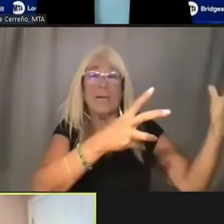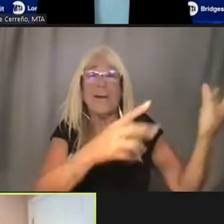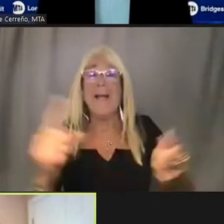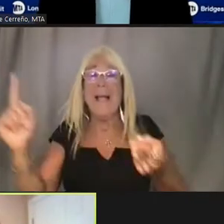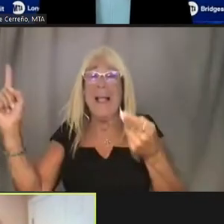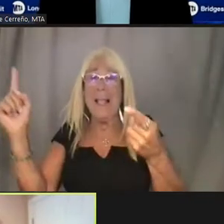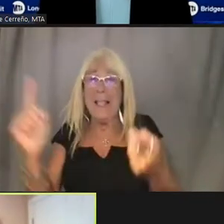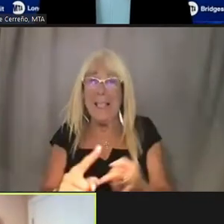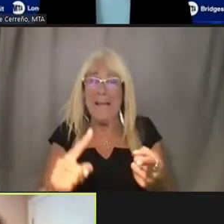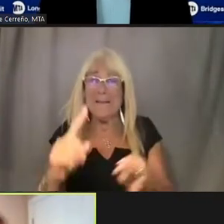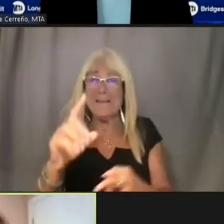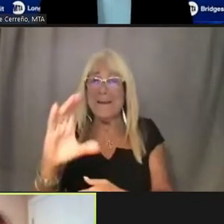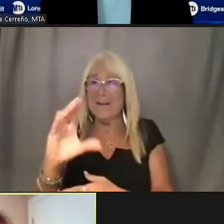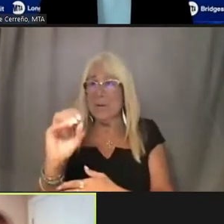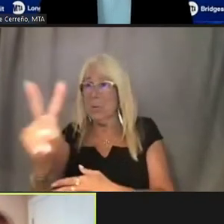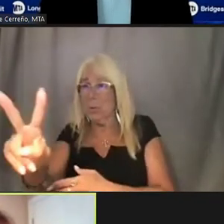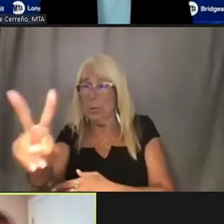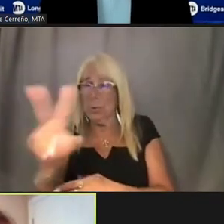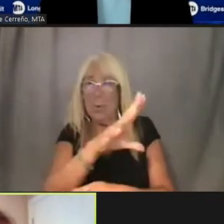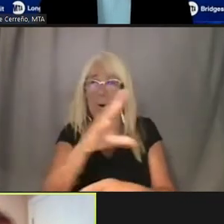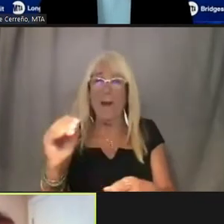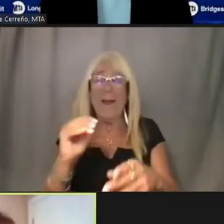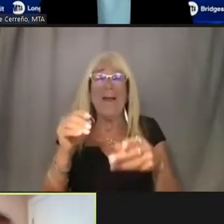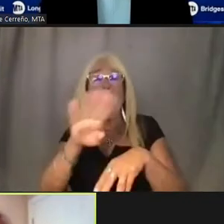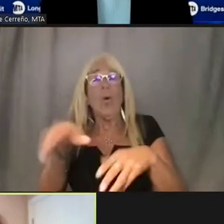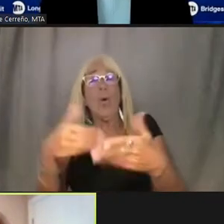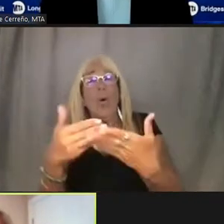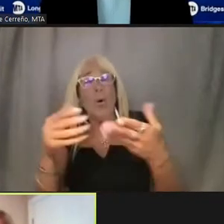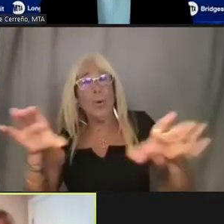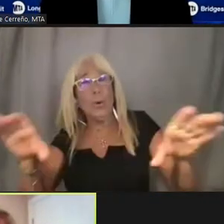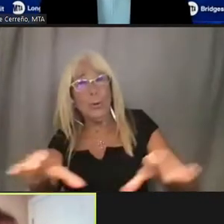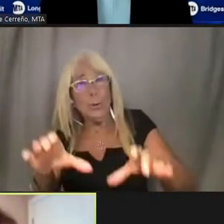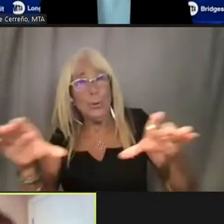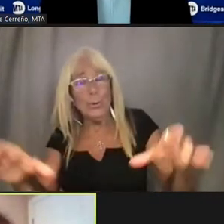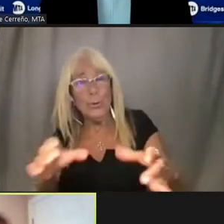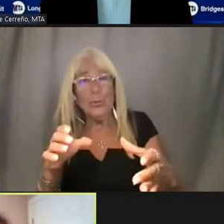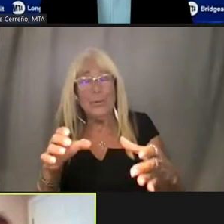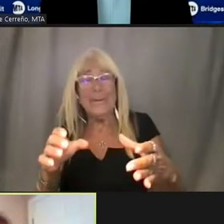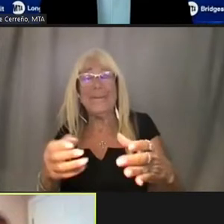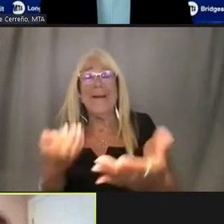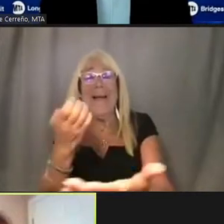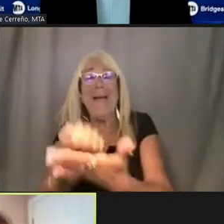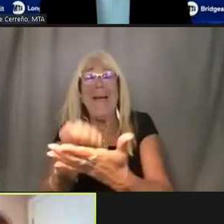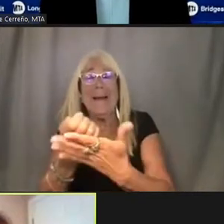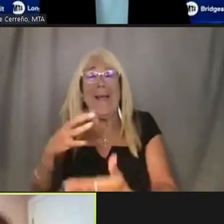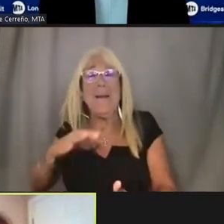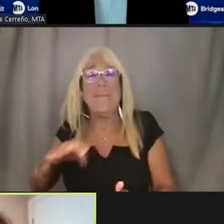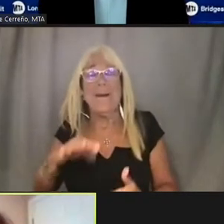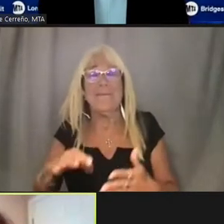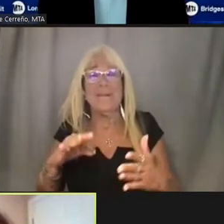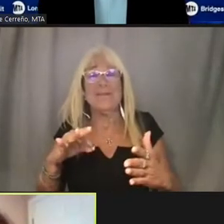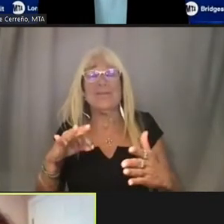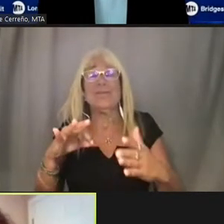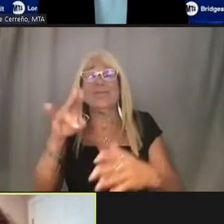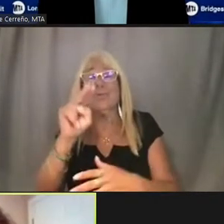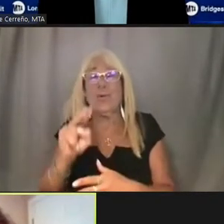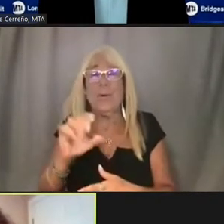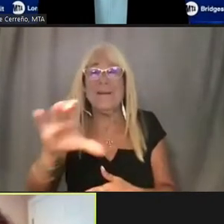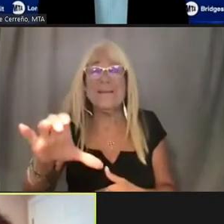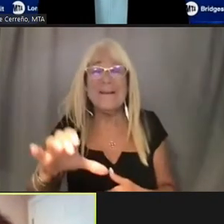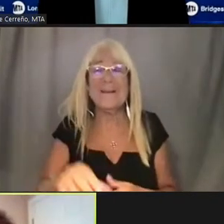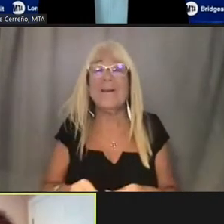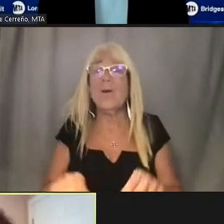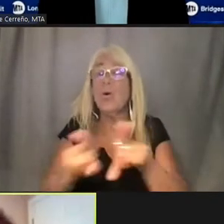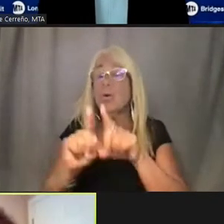footprint and our members do this all while providing significant economic benefits to the city further motor coaches are